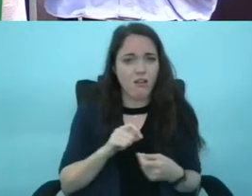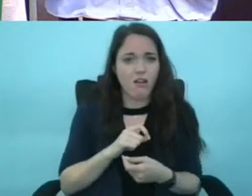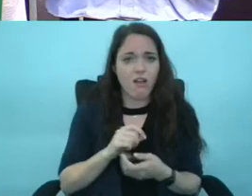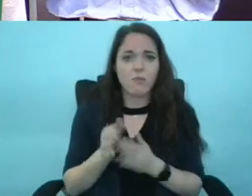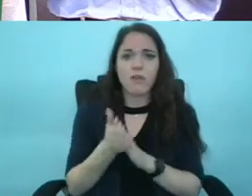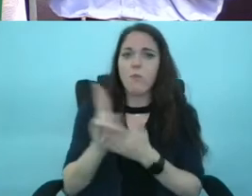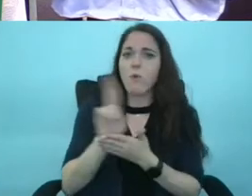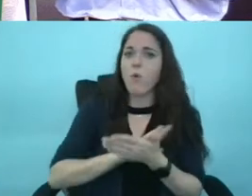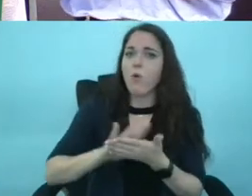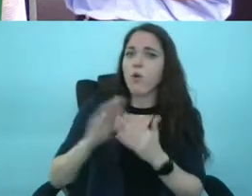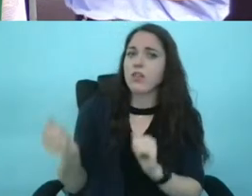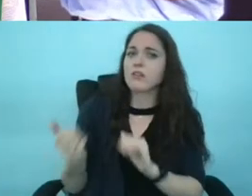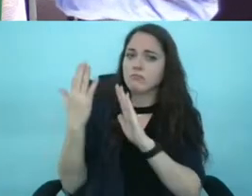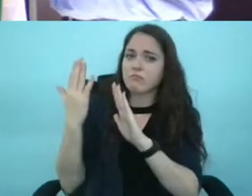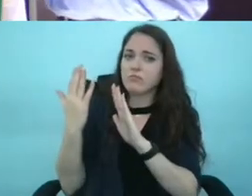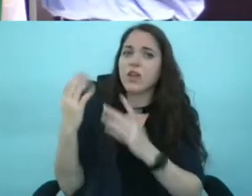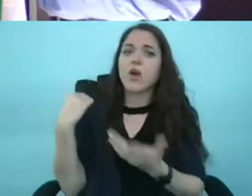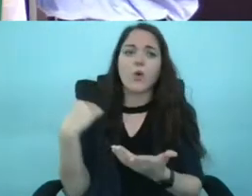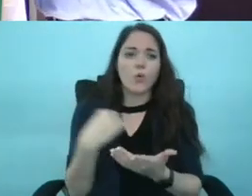Christ. Amen.